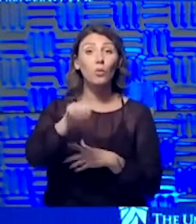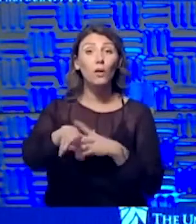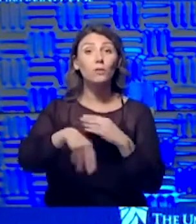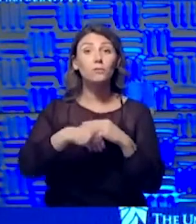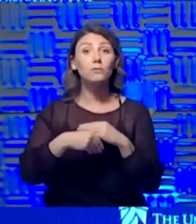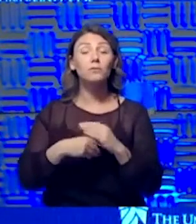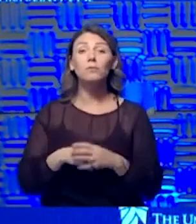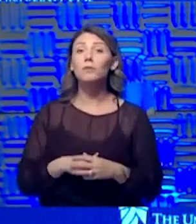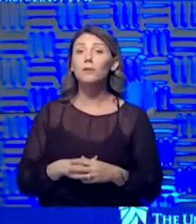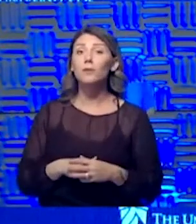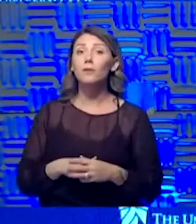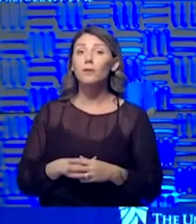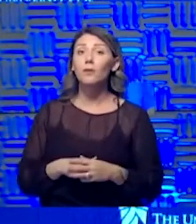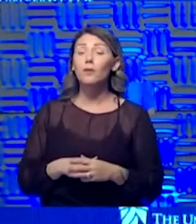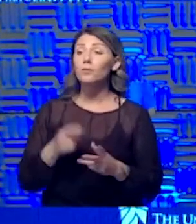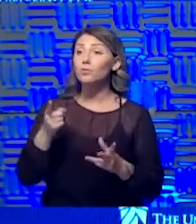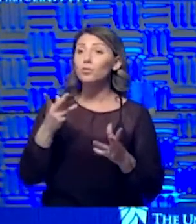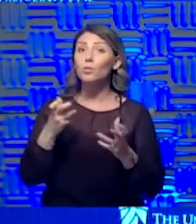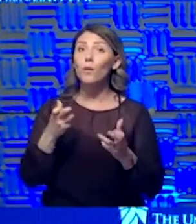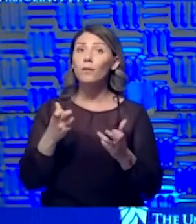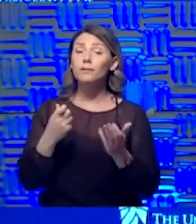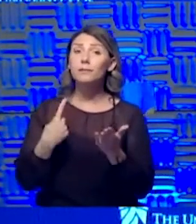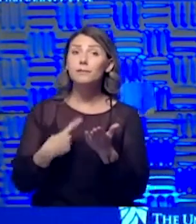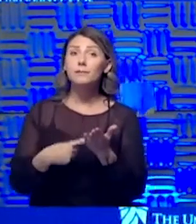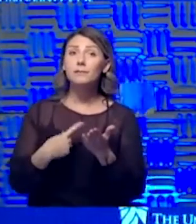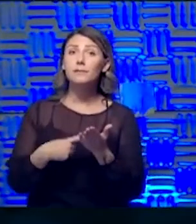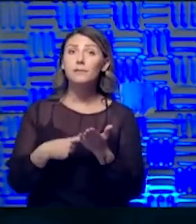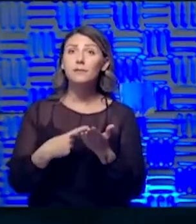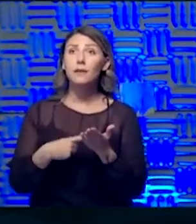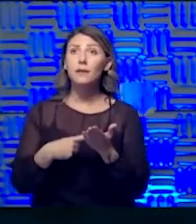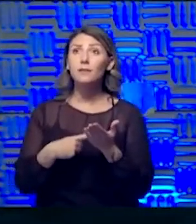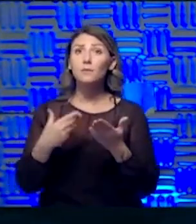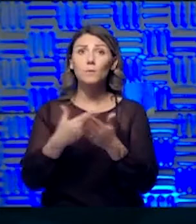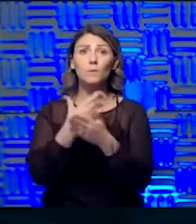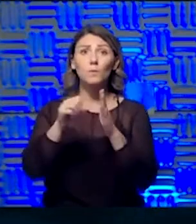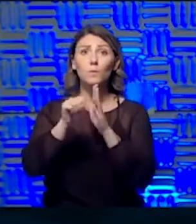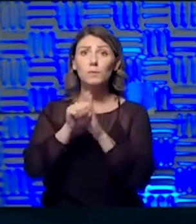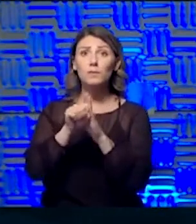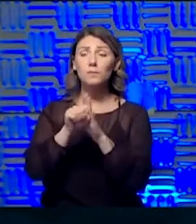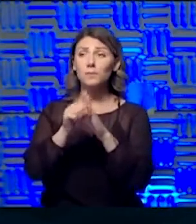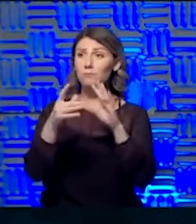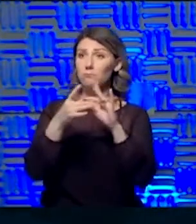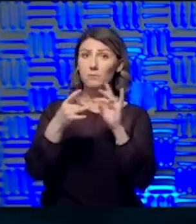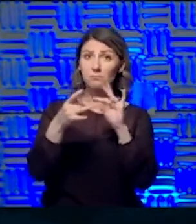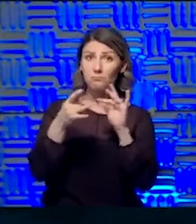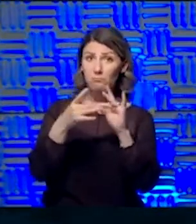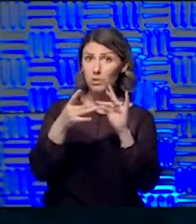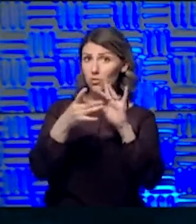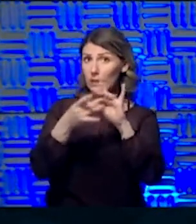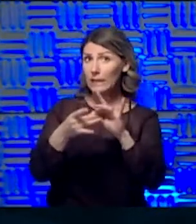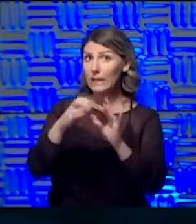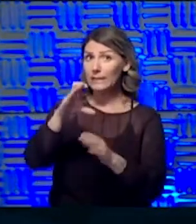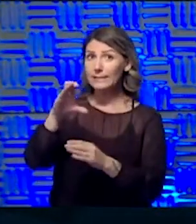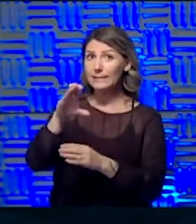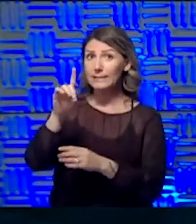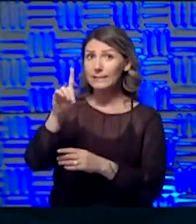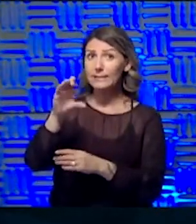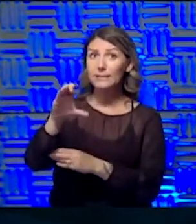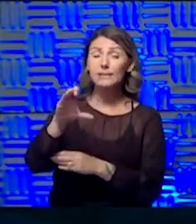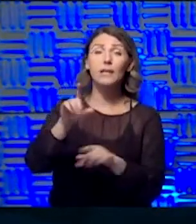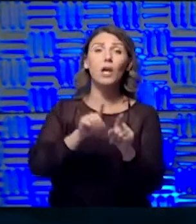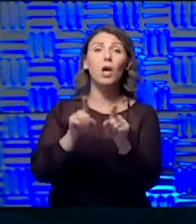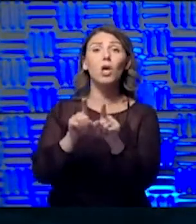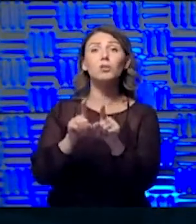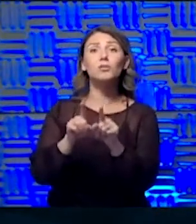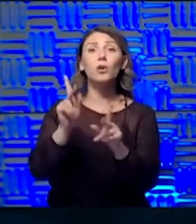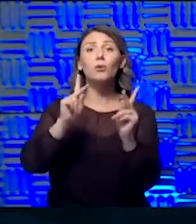Do you want to talk about any of the new symptoms that were just announced by the CDC? And somebody was also asking about